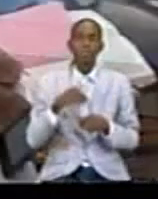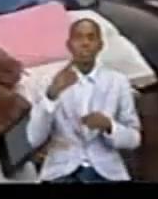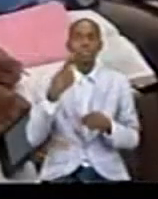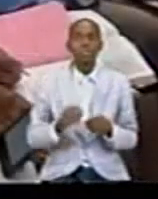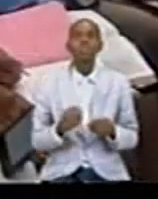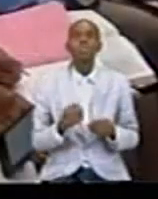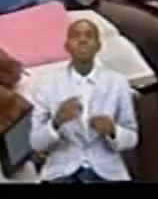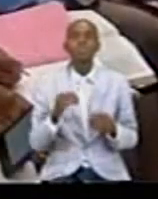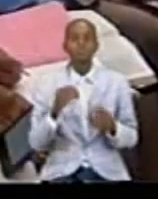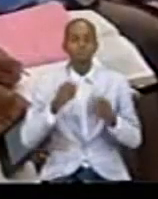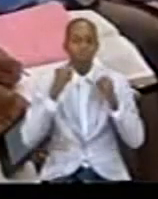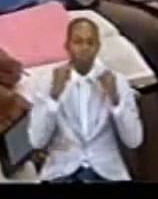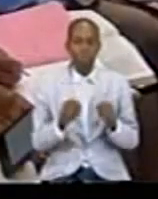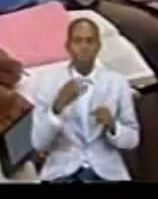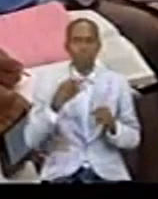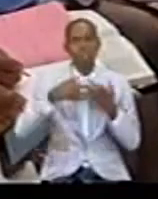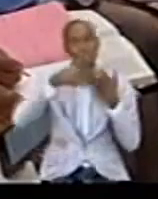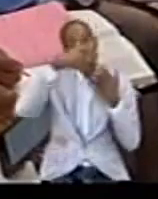taken away.